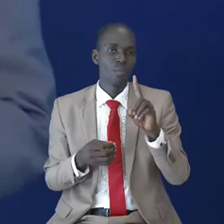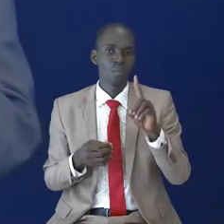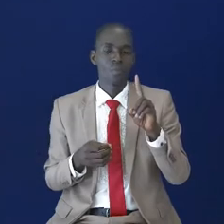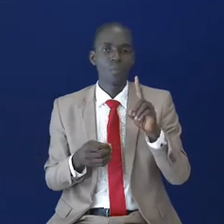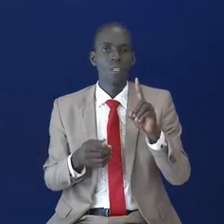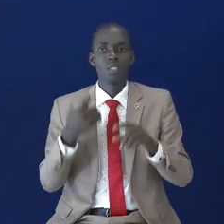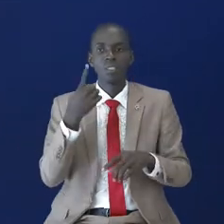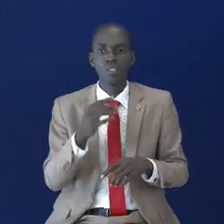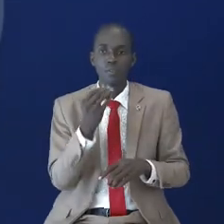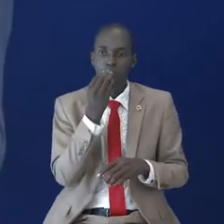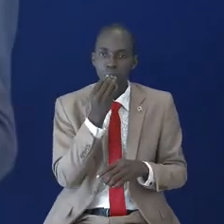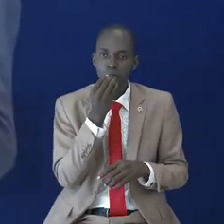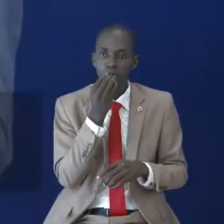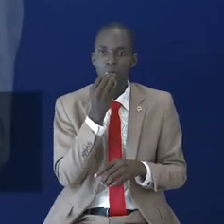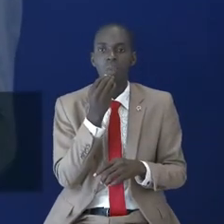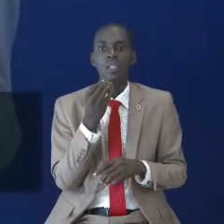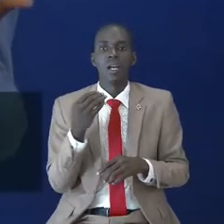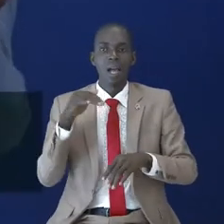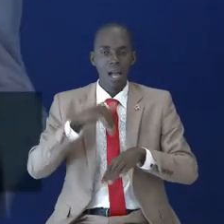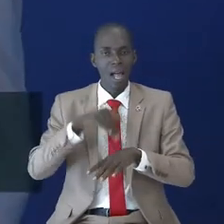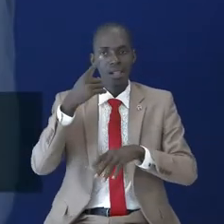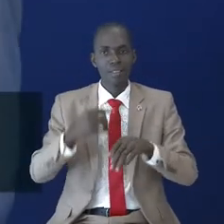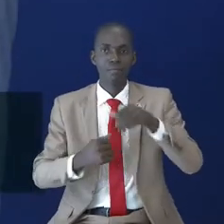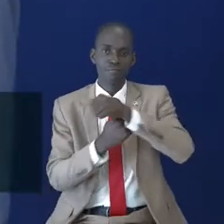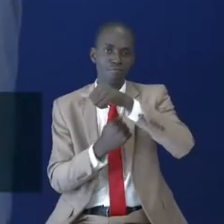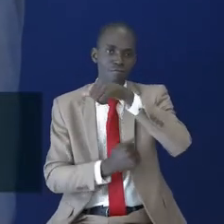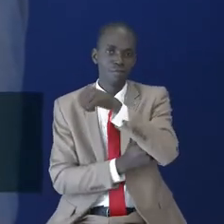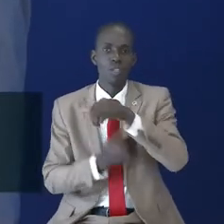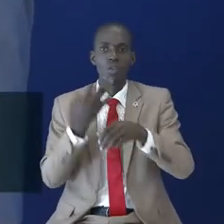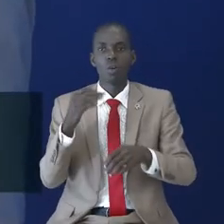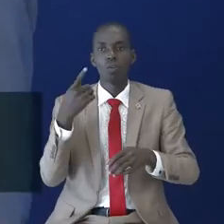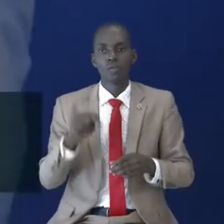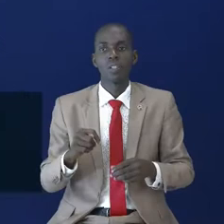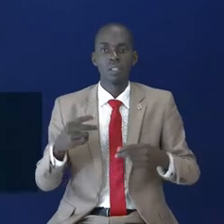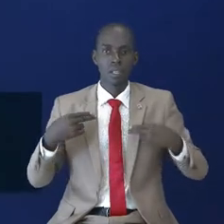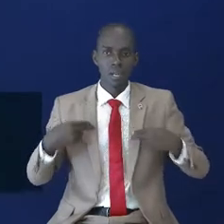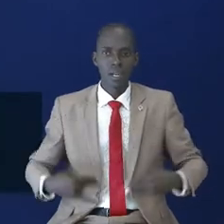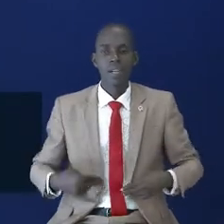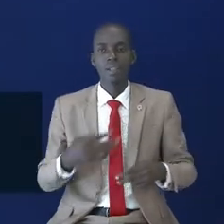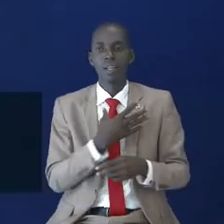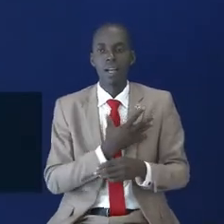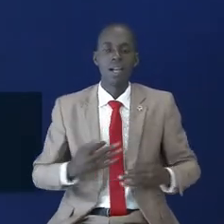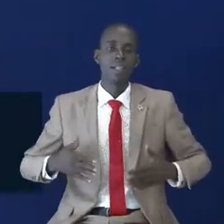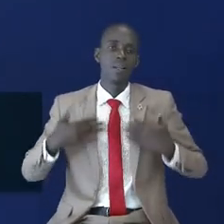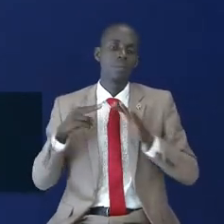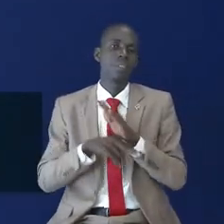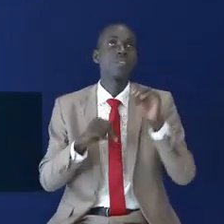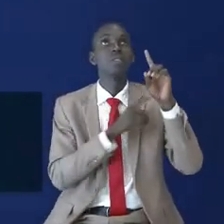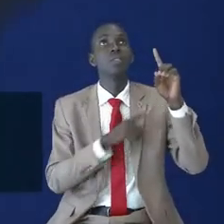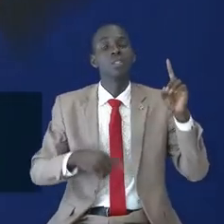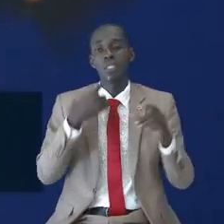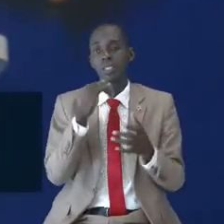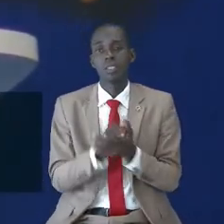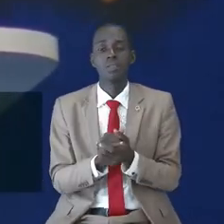here, the food at the foundation of health and happiness. The Lord said, they've been with